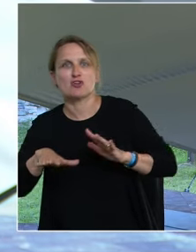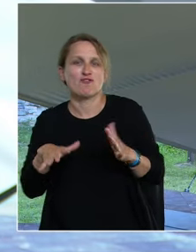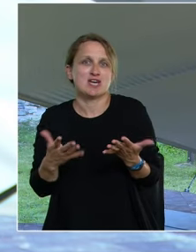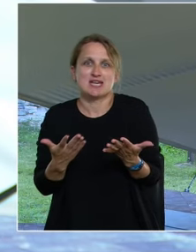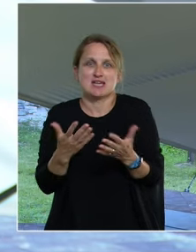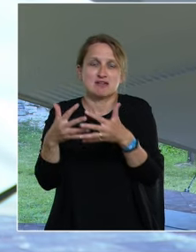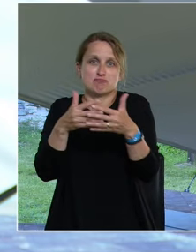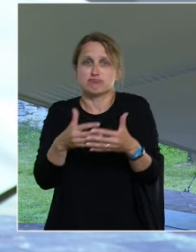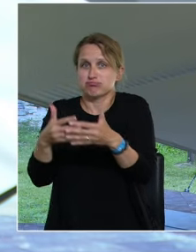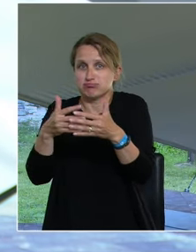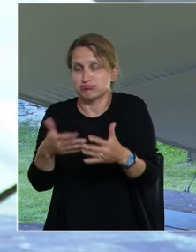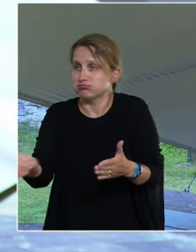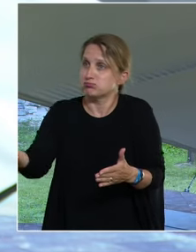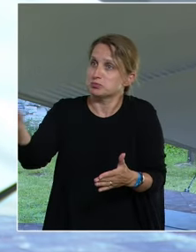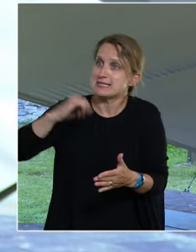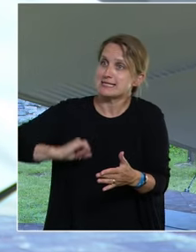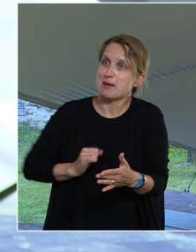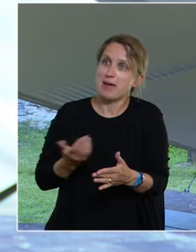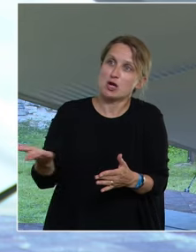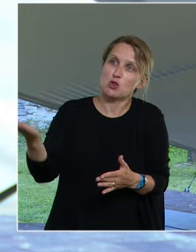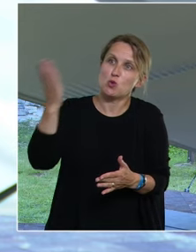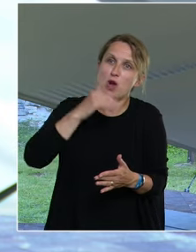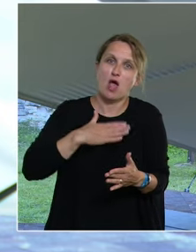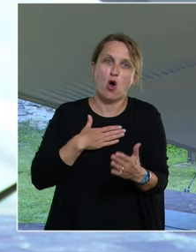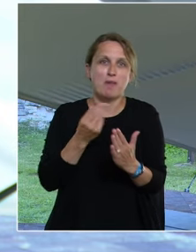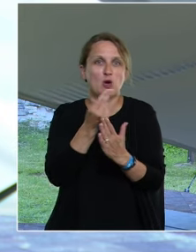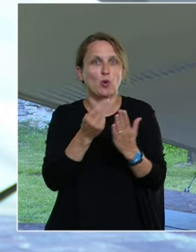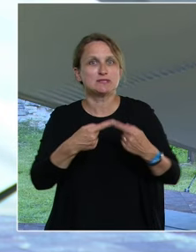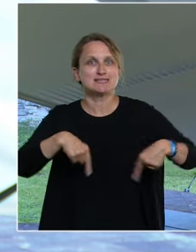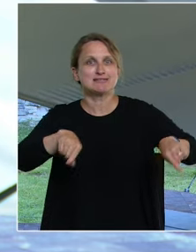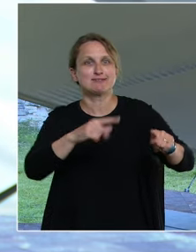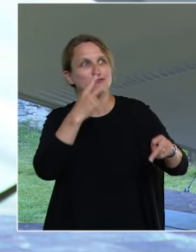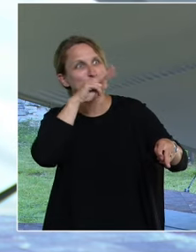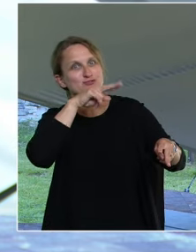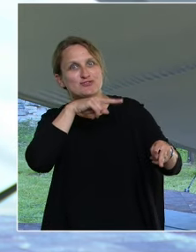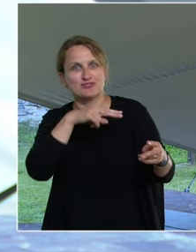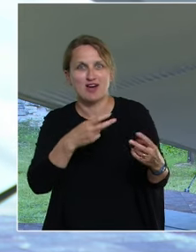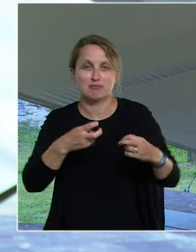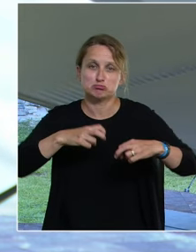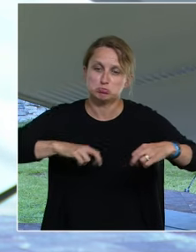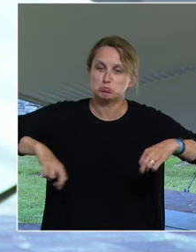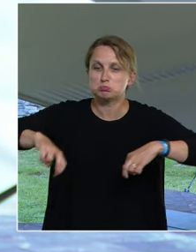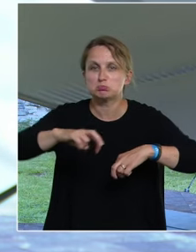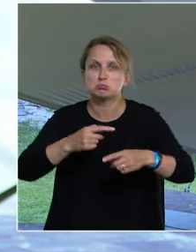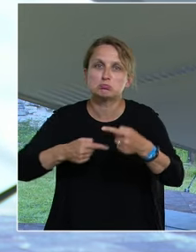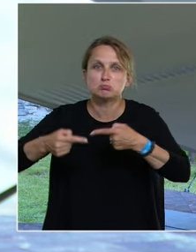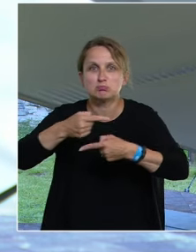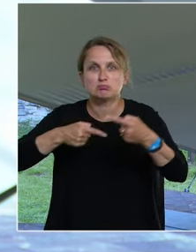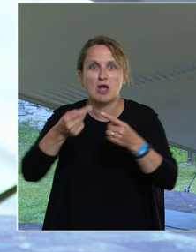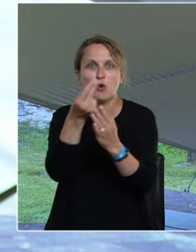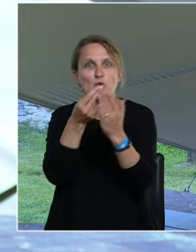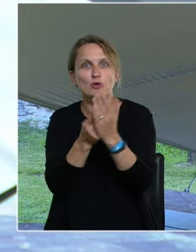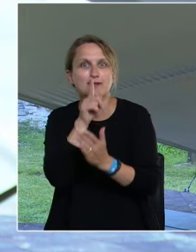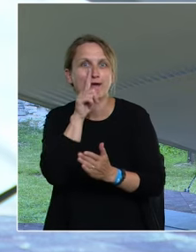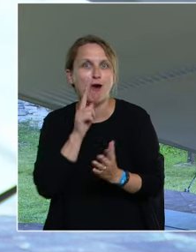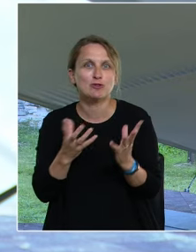from the US over, if the time differences allow it, and you can, sit and enjoy the art together and